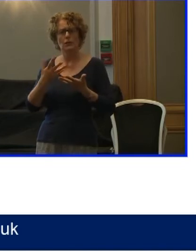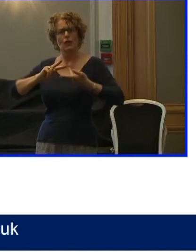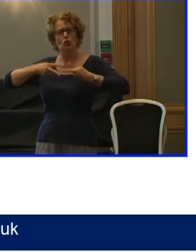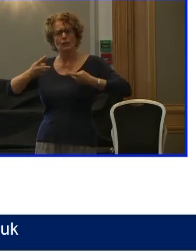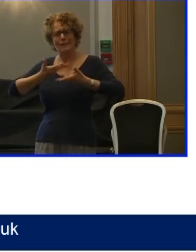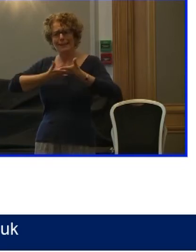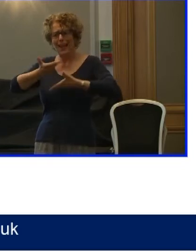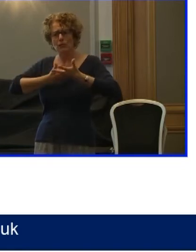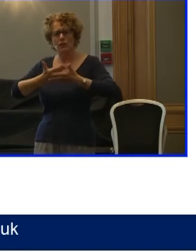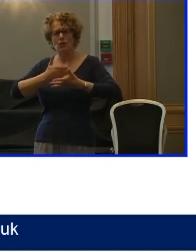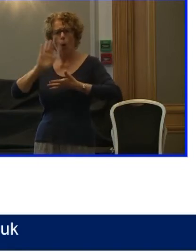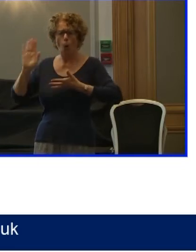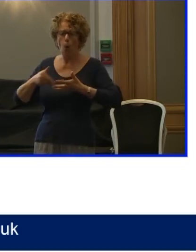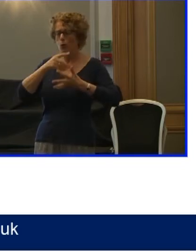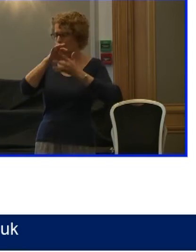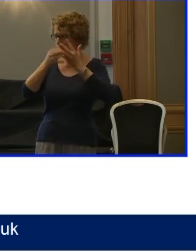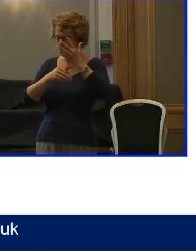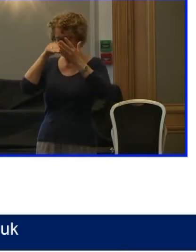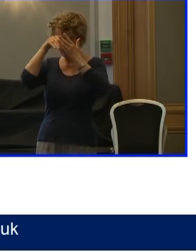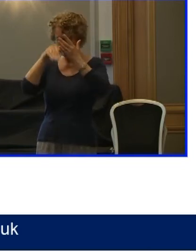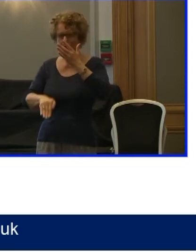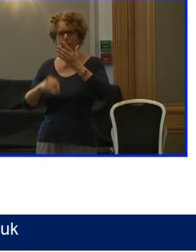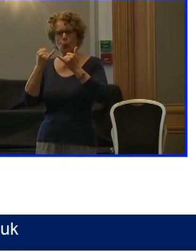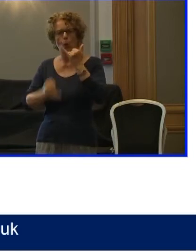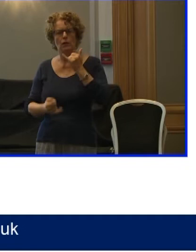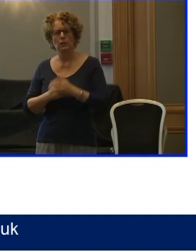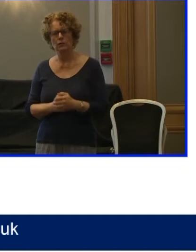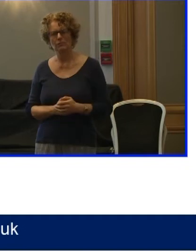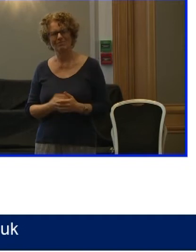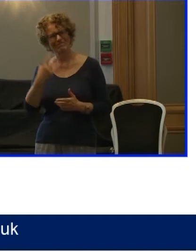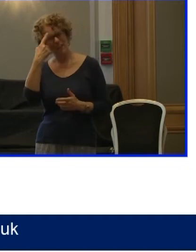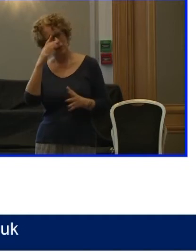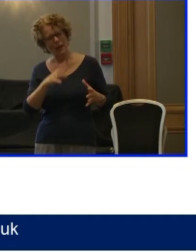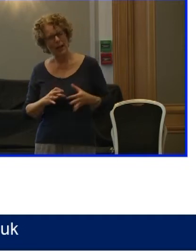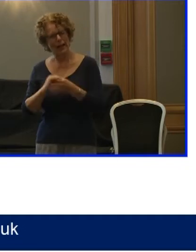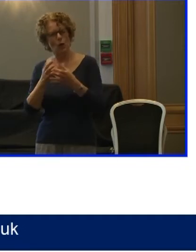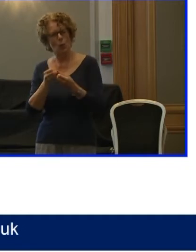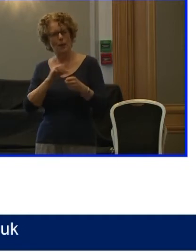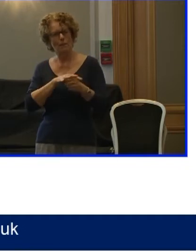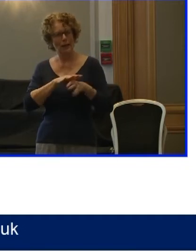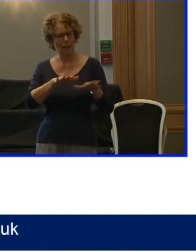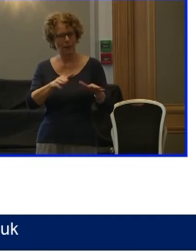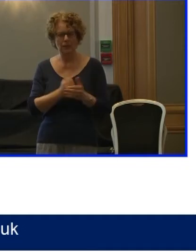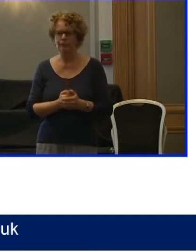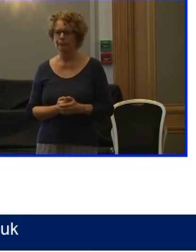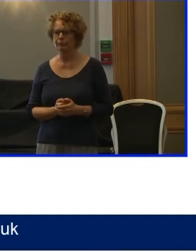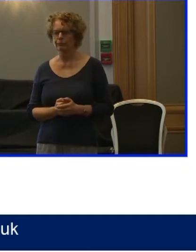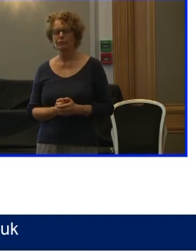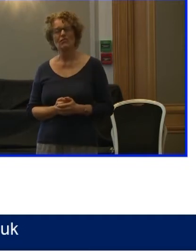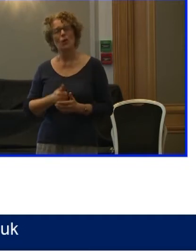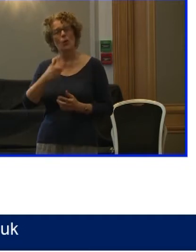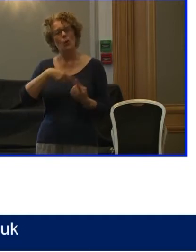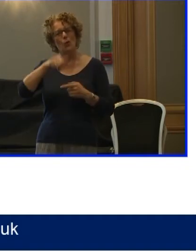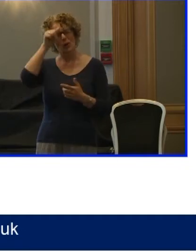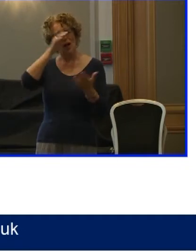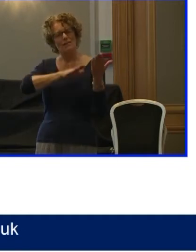genetic counselling. All took a dip. And I wonder if this is due to the pandemic in some way. We know that face-to-face appointments